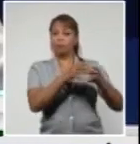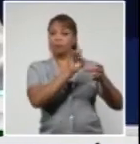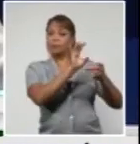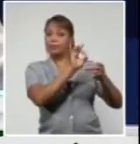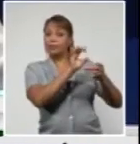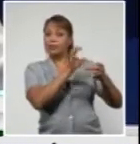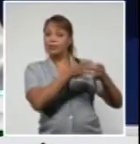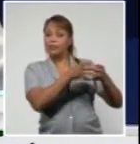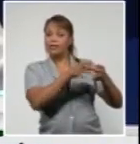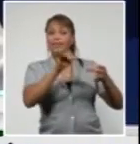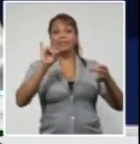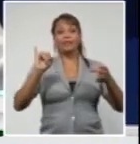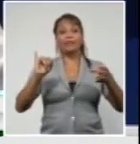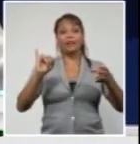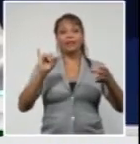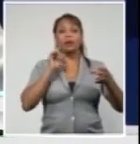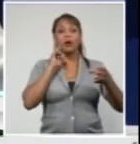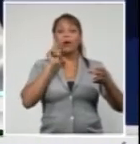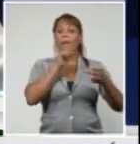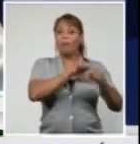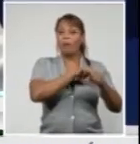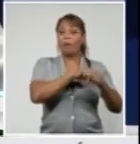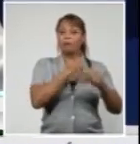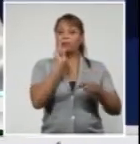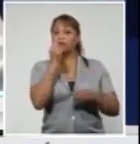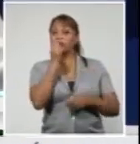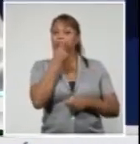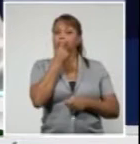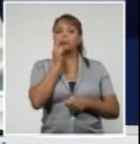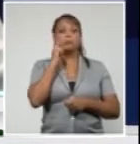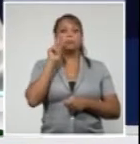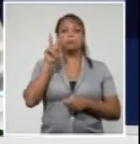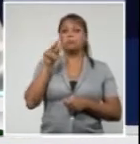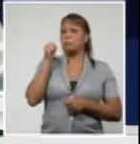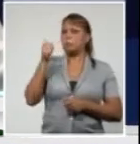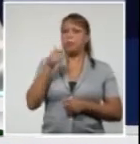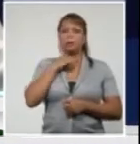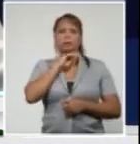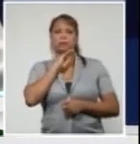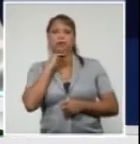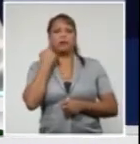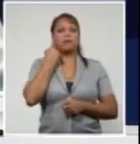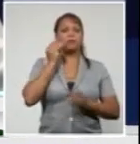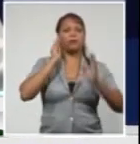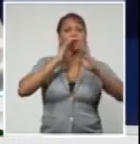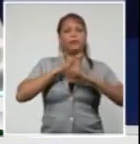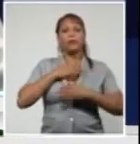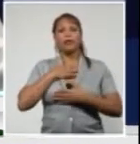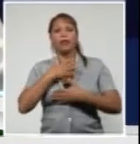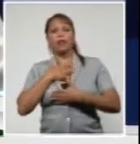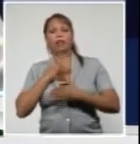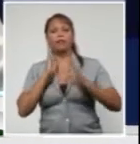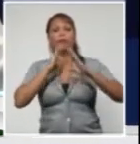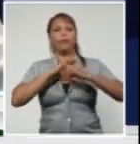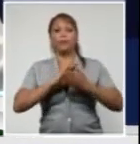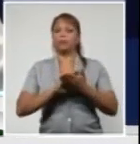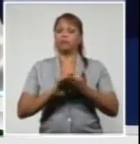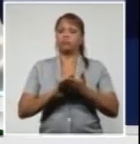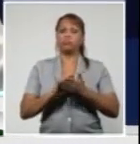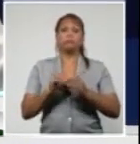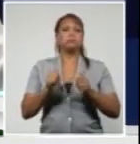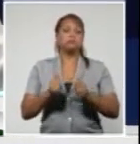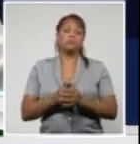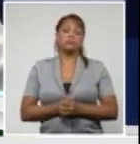these, 590 or 90.3% have recovered from the virus and been discharged